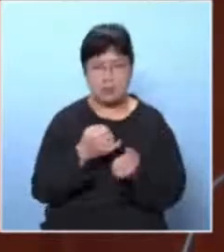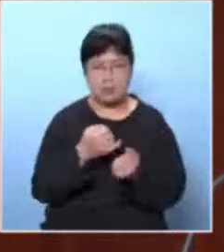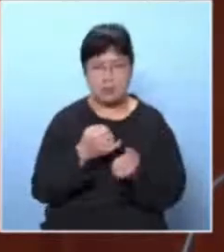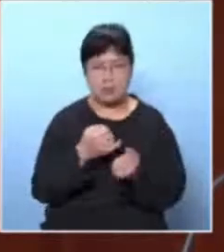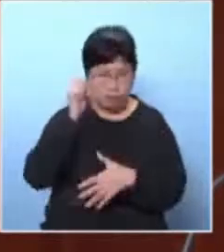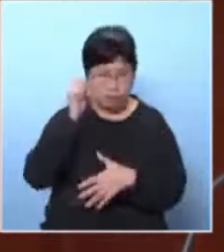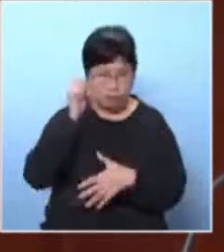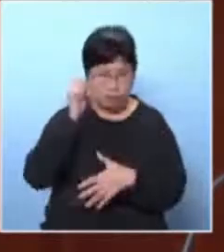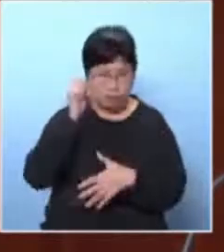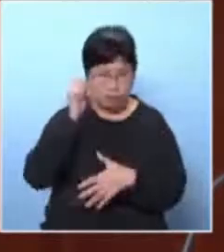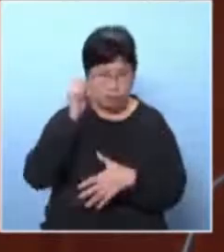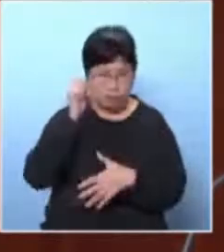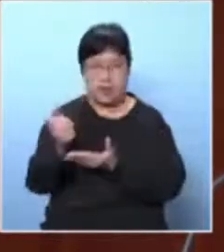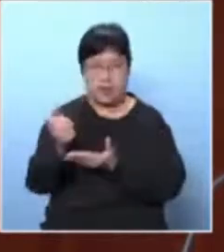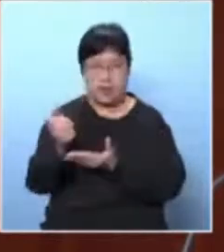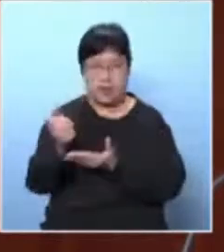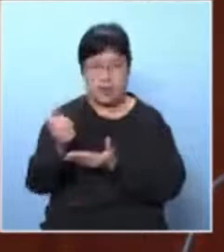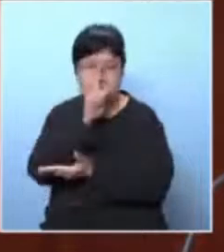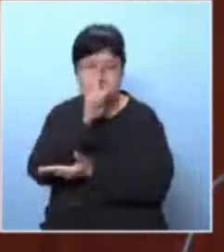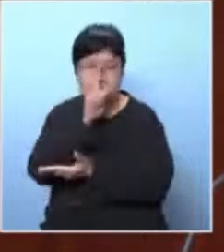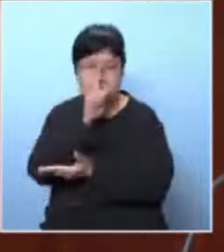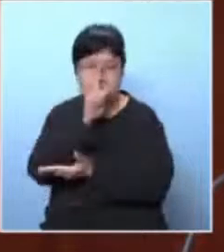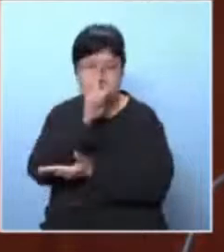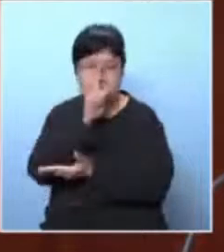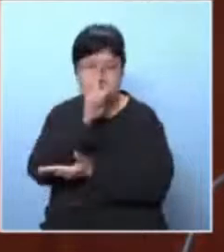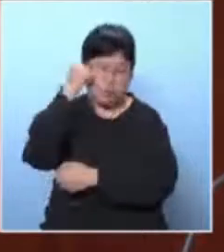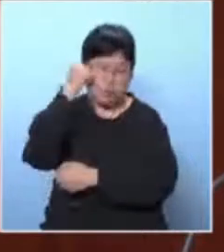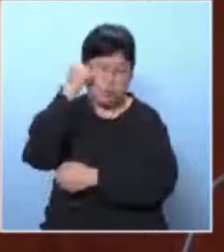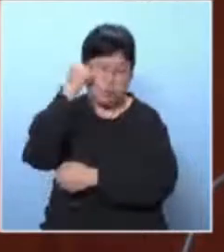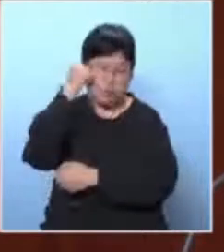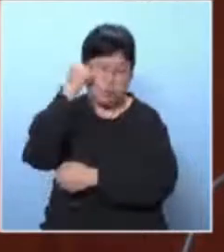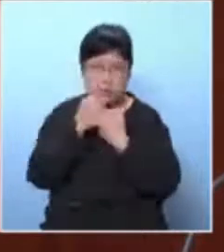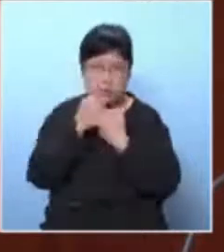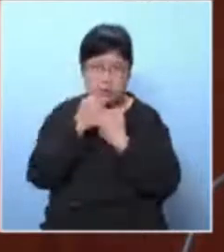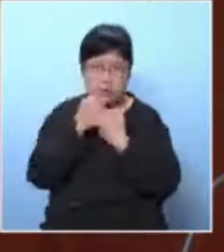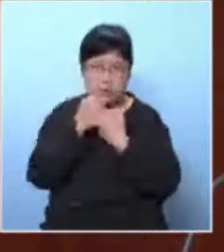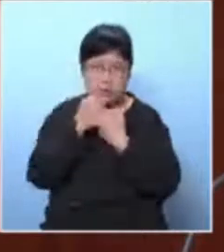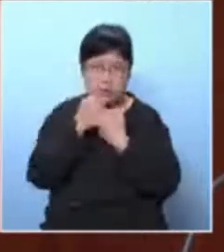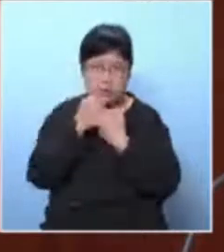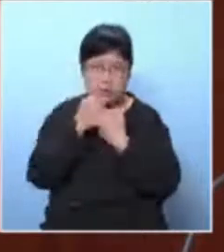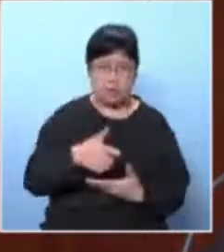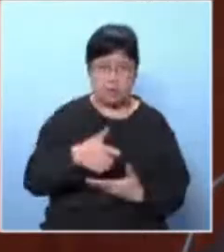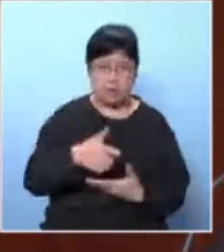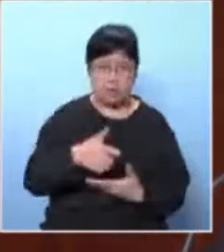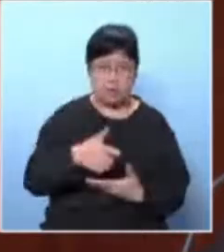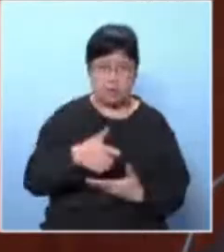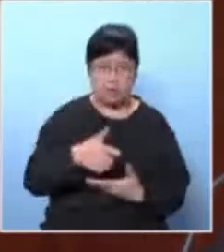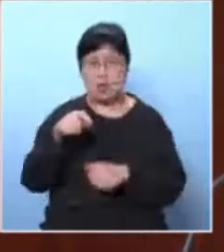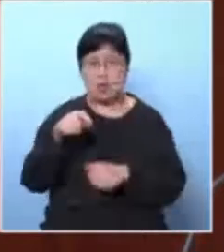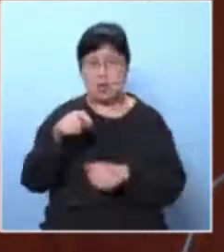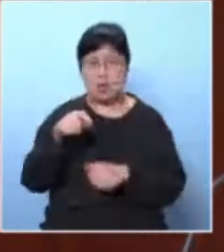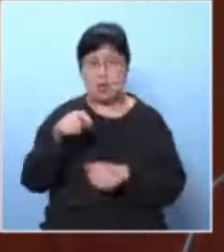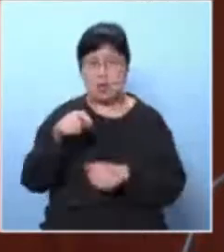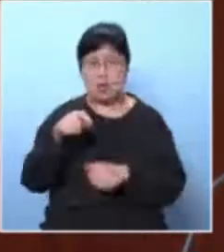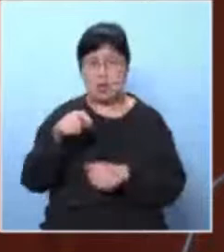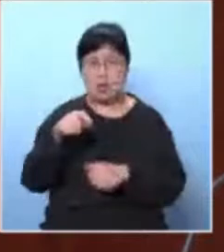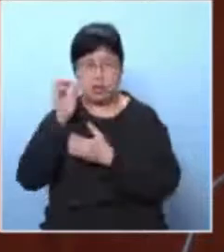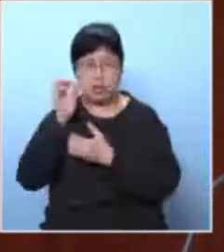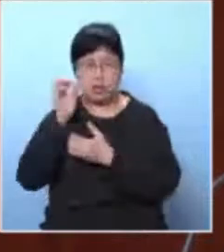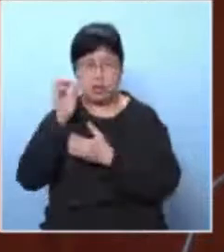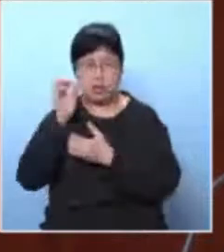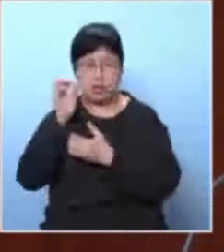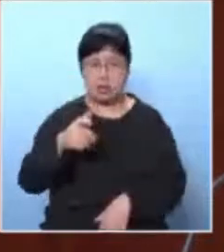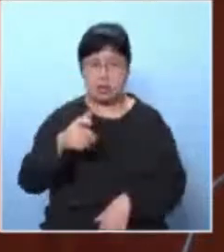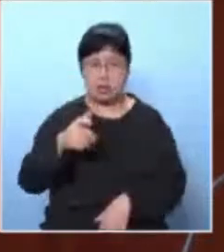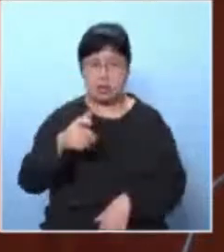issues surrounding children's education and maintaining marital relationship. The government will launch a 5-year funding scheme